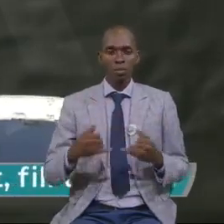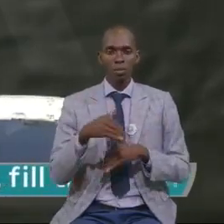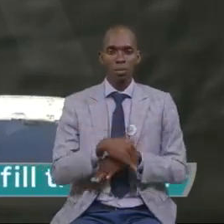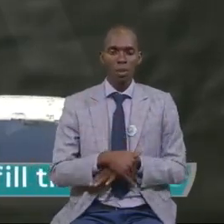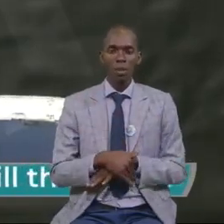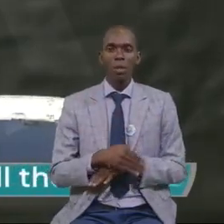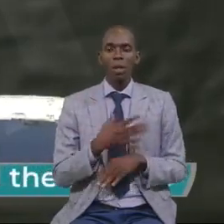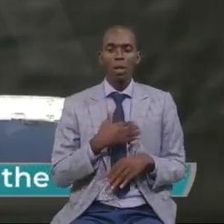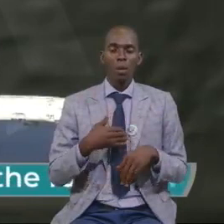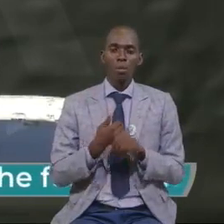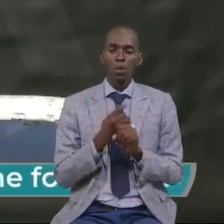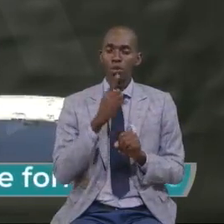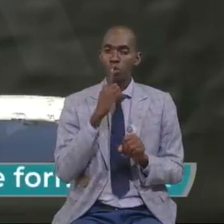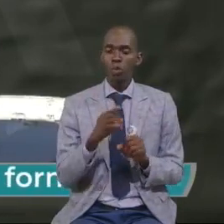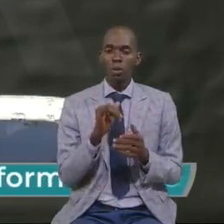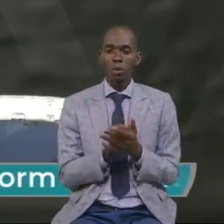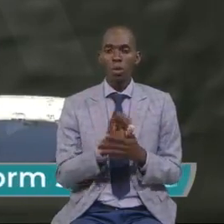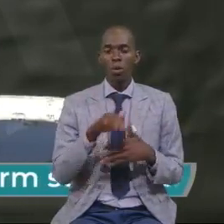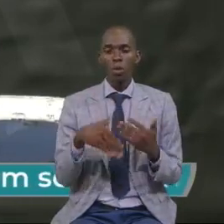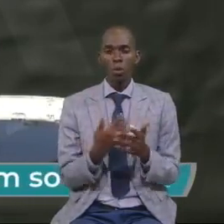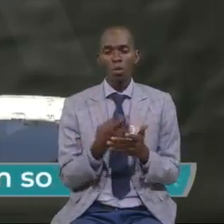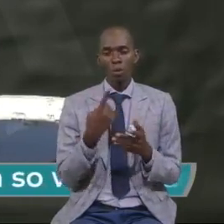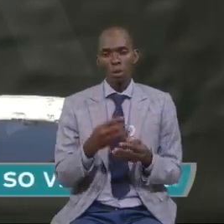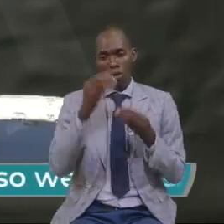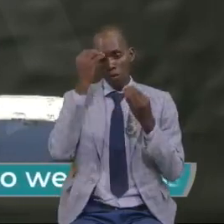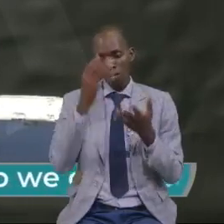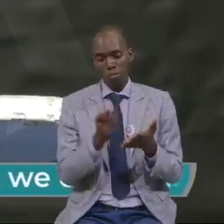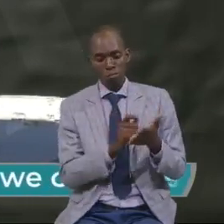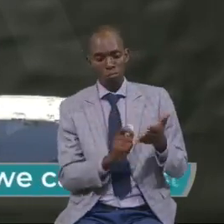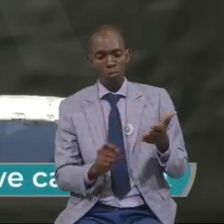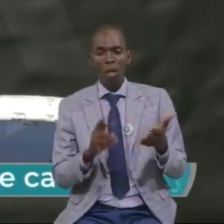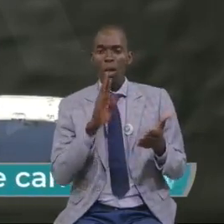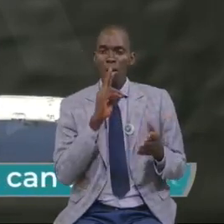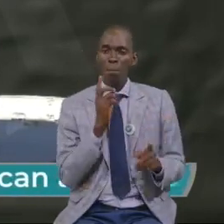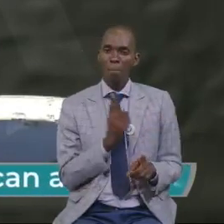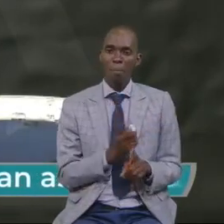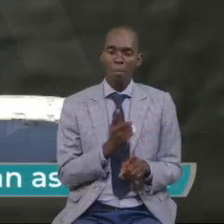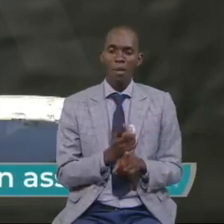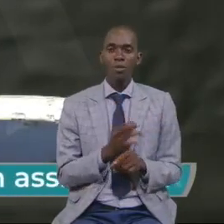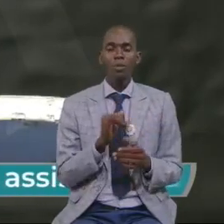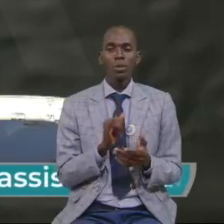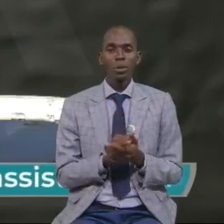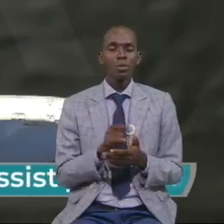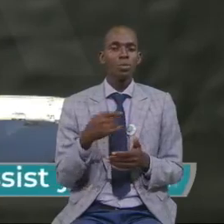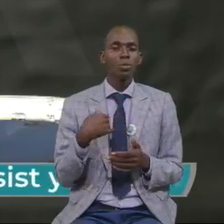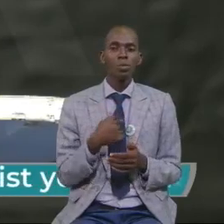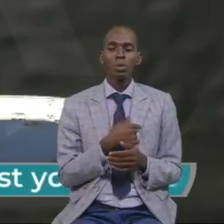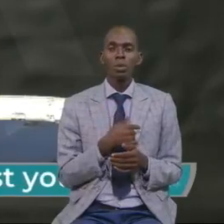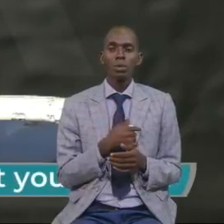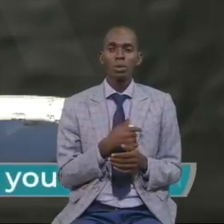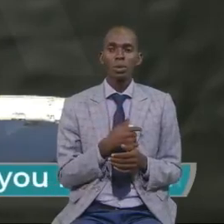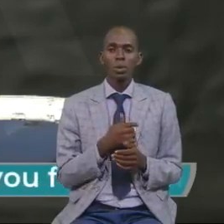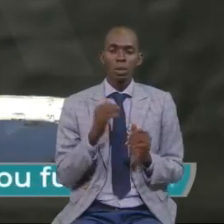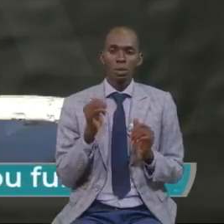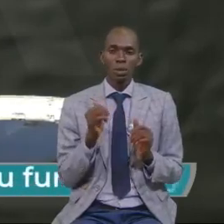ensure that all the details are correct so that we can help you supply them with